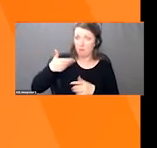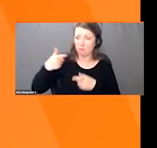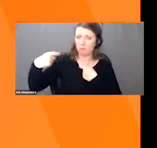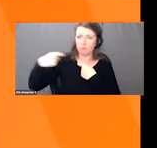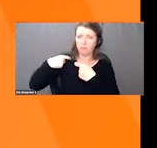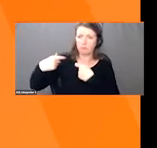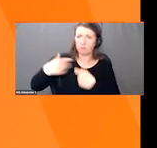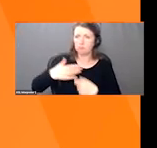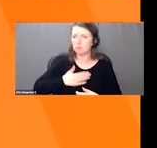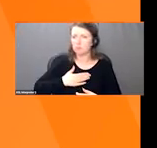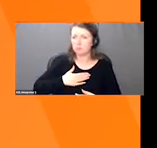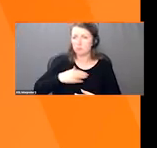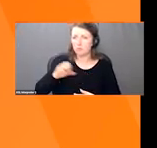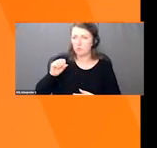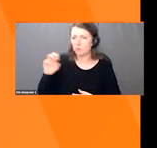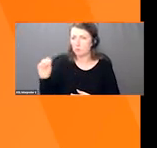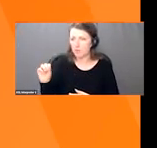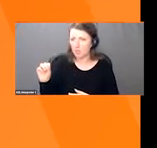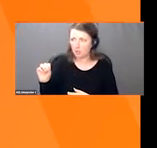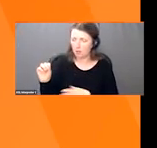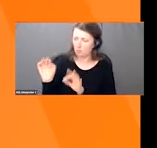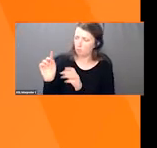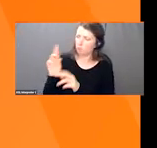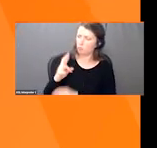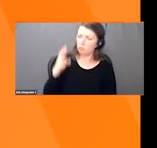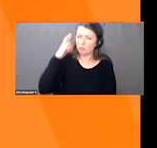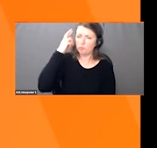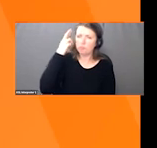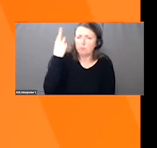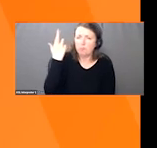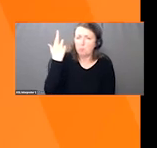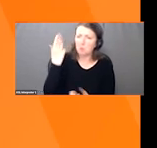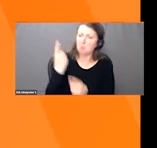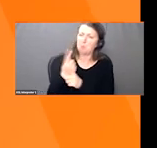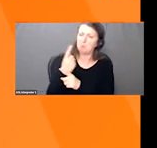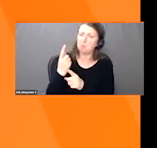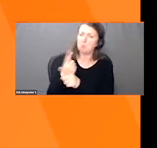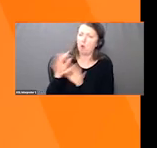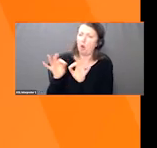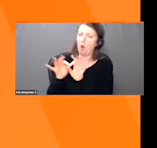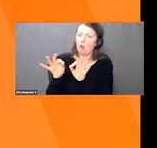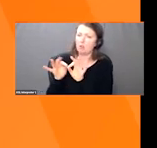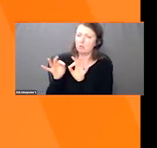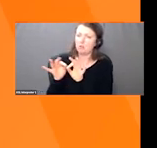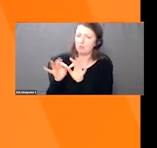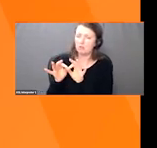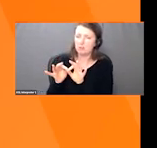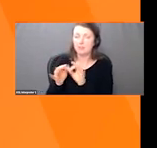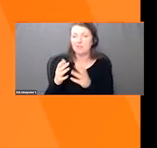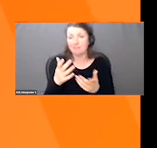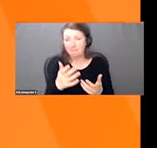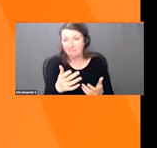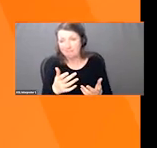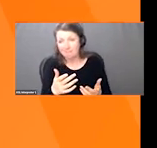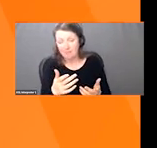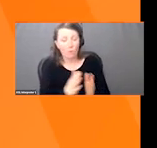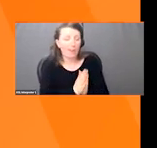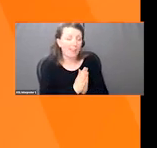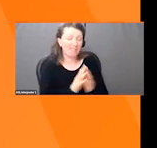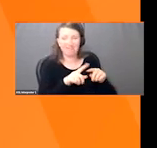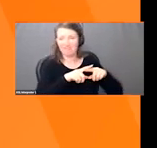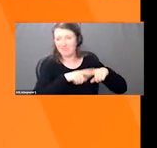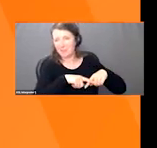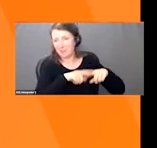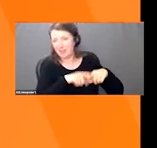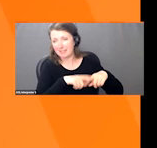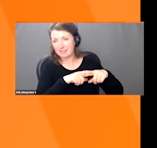rely on the service provider. So the more you need, the more it'll cost. If you're only looking to do something minimal, the range can